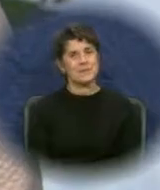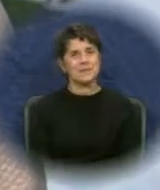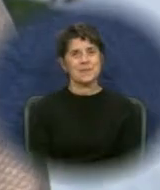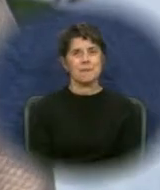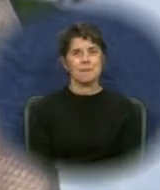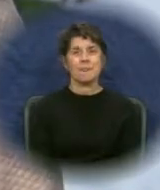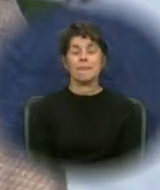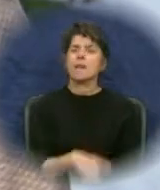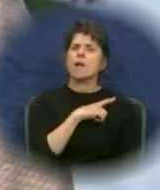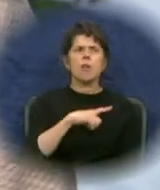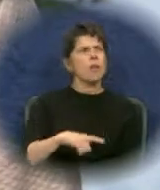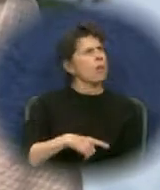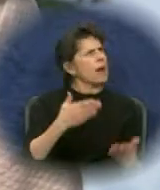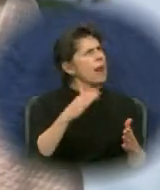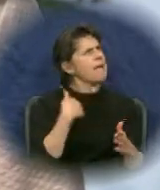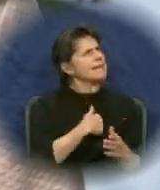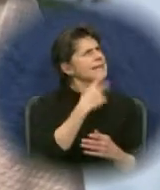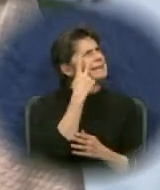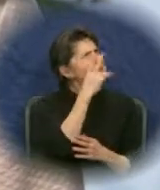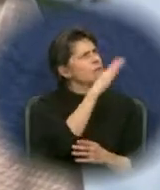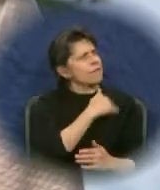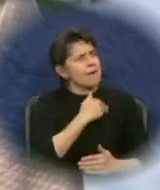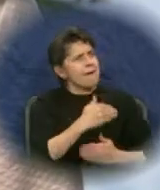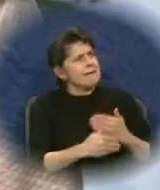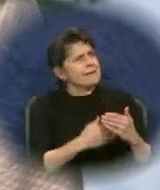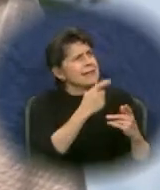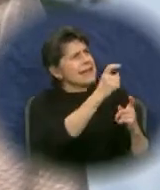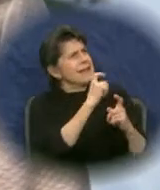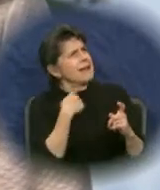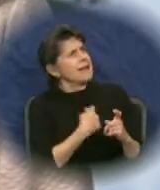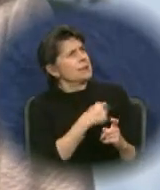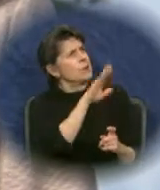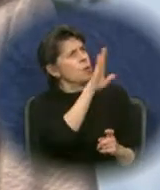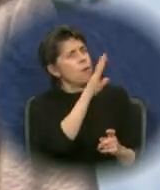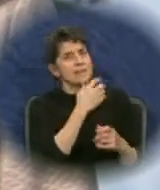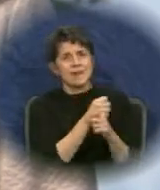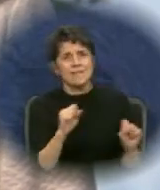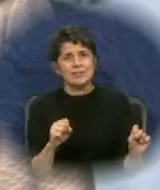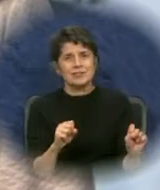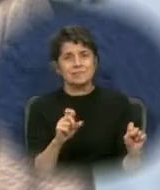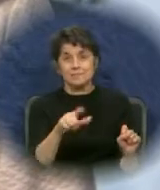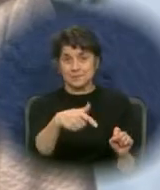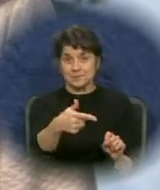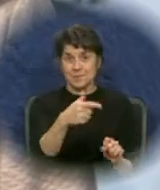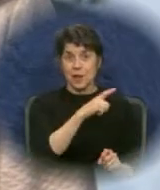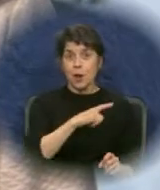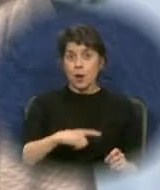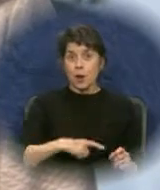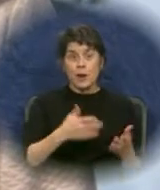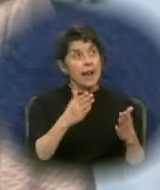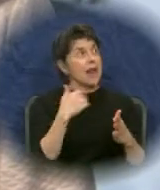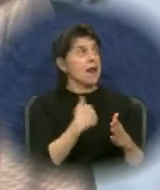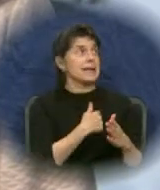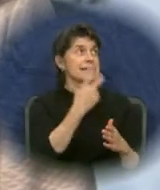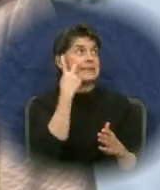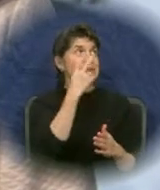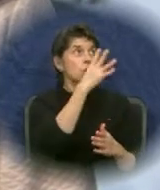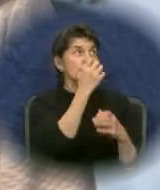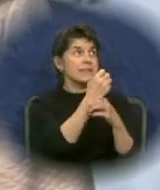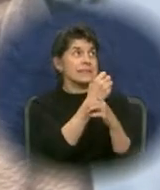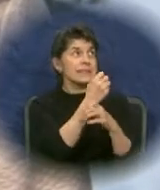Lord, let us see your kindness and grant us your salvation. Lord, let us see your kindness and grant us